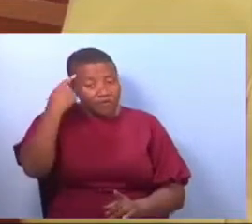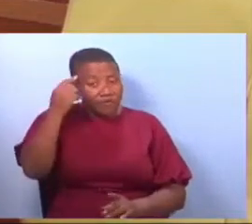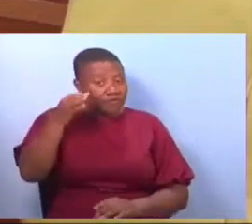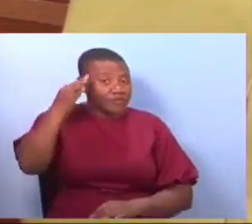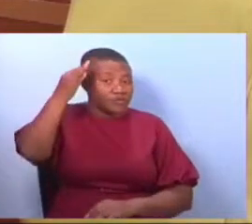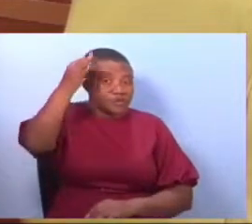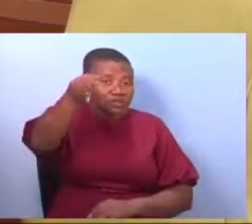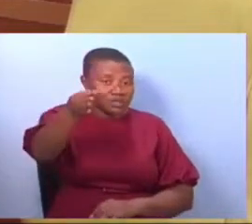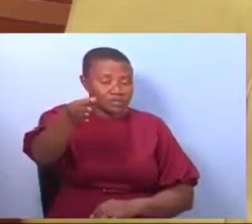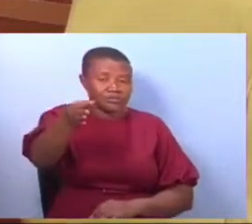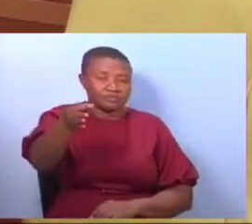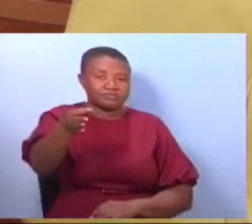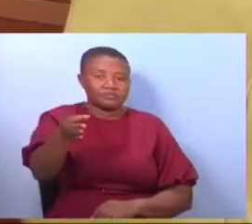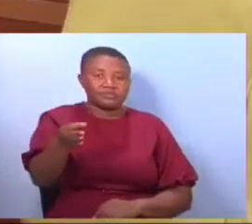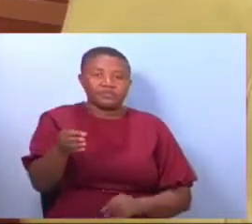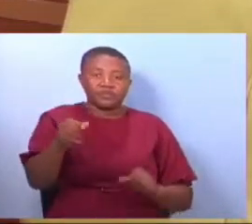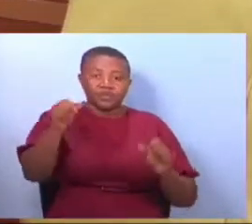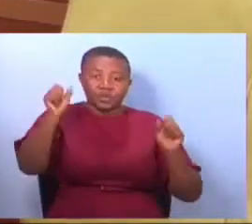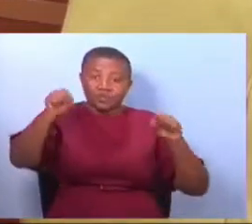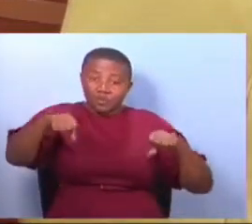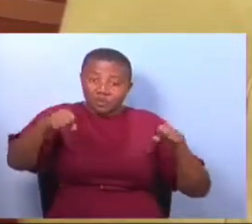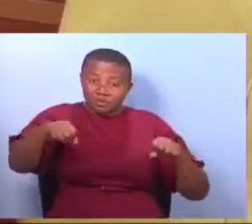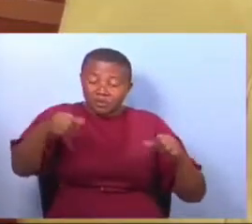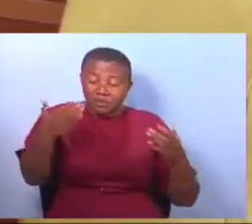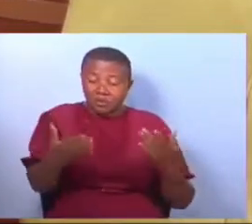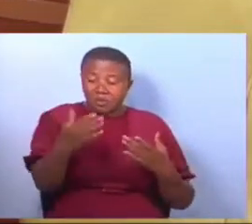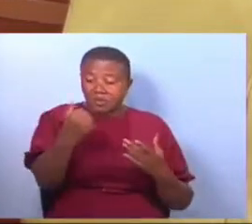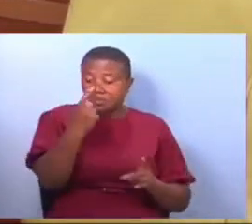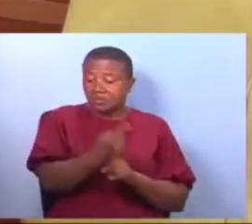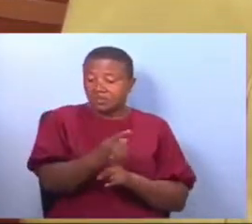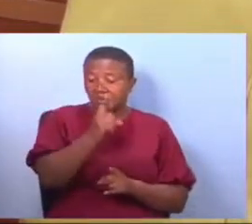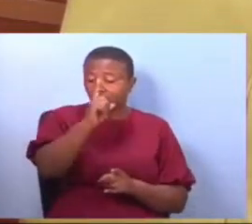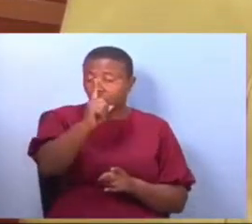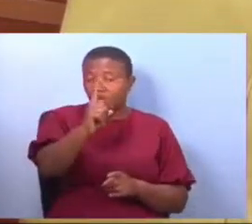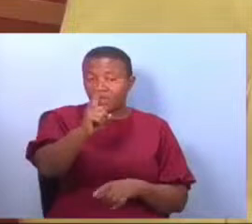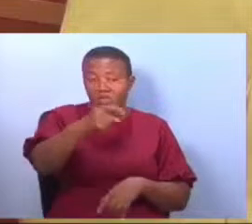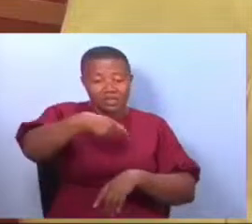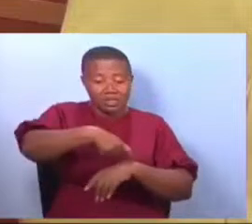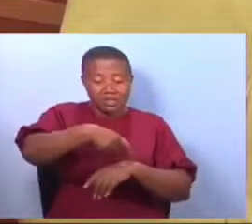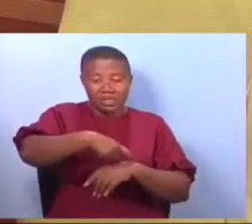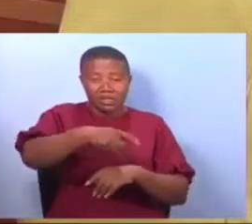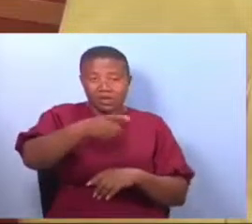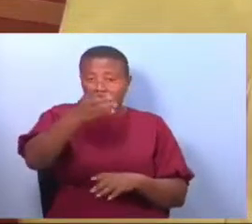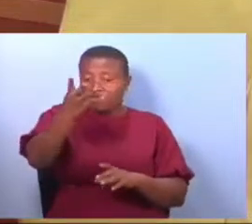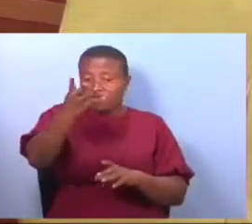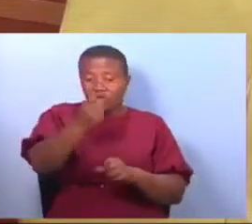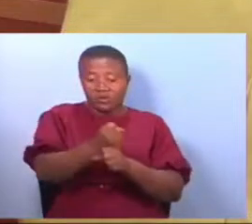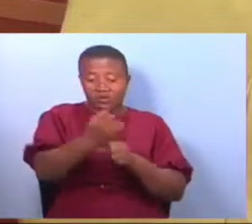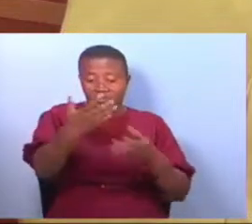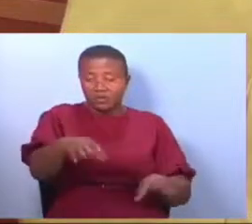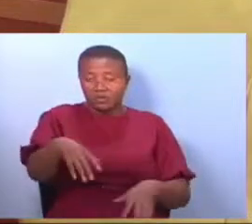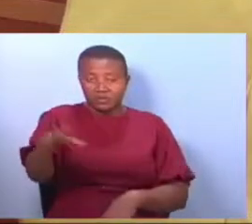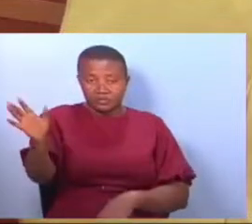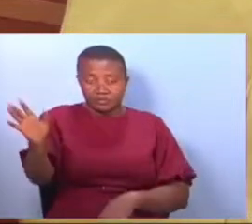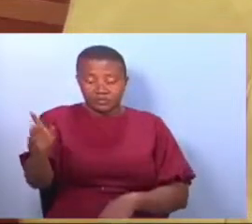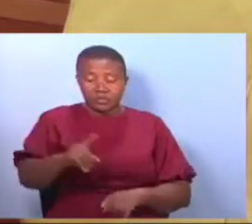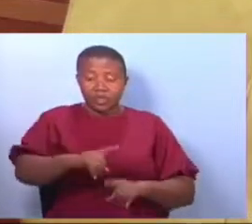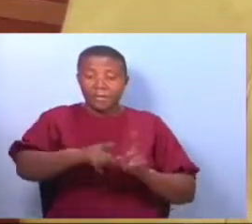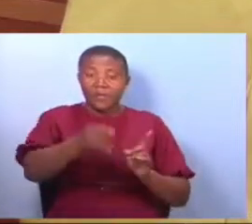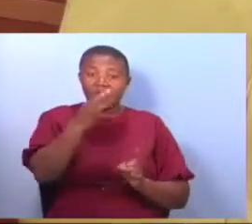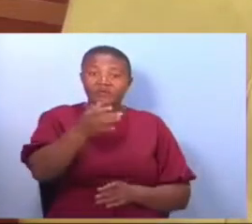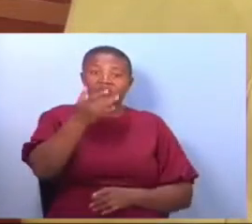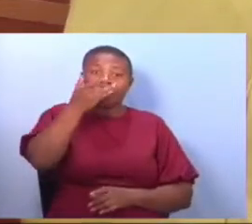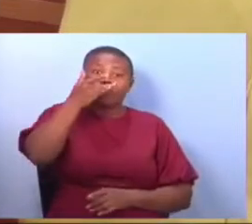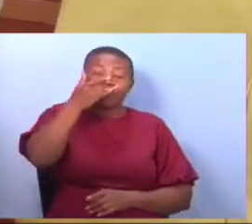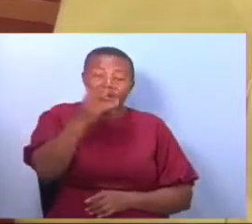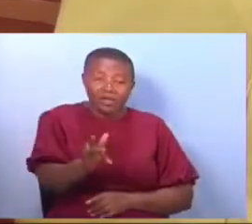is possible that you spend only one term in this House, but if you spend your lifetime here, or one